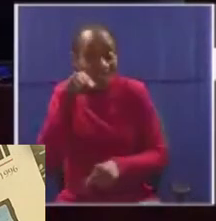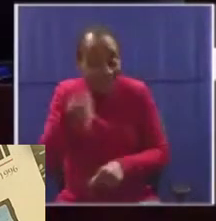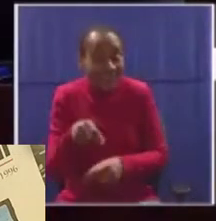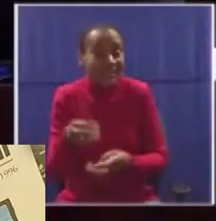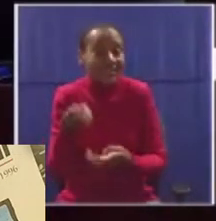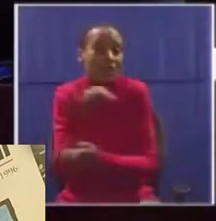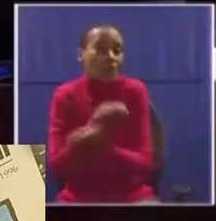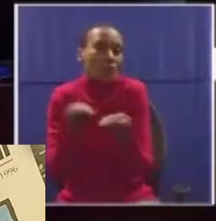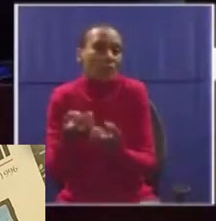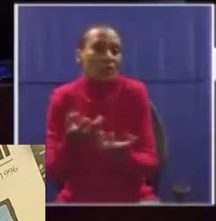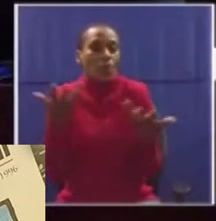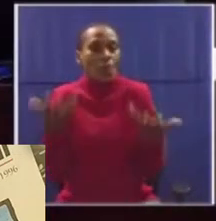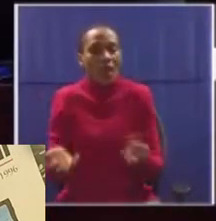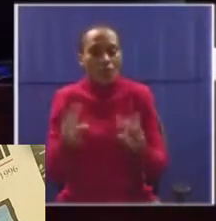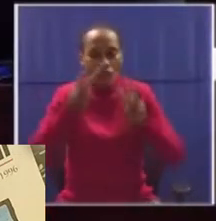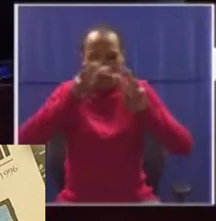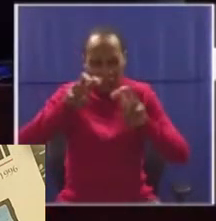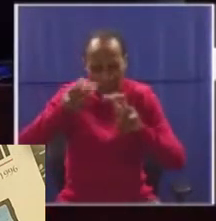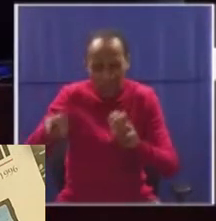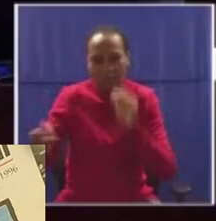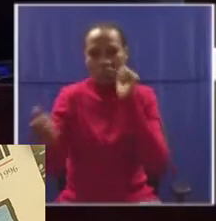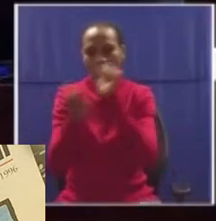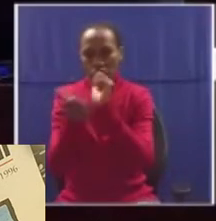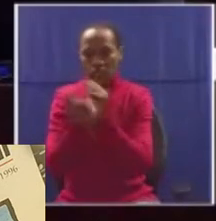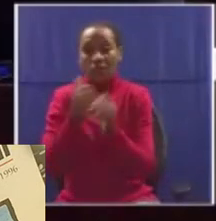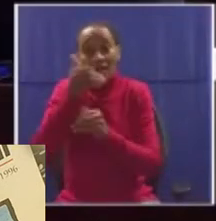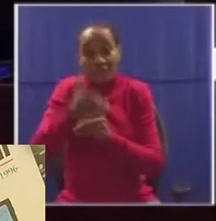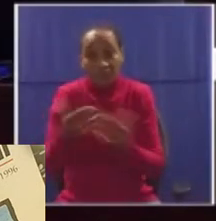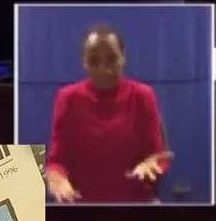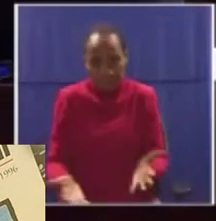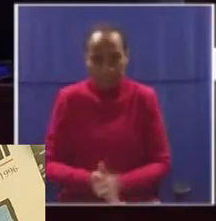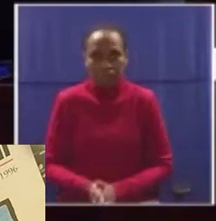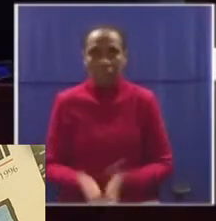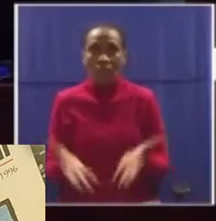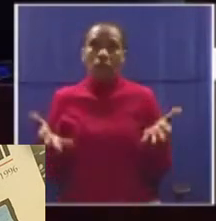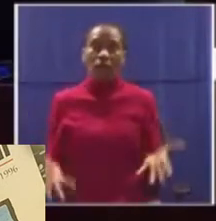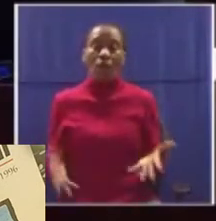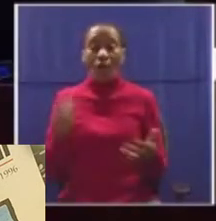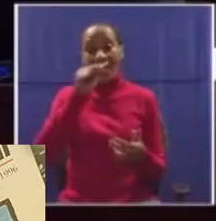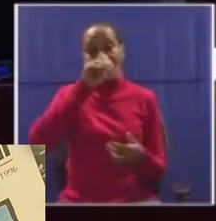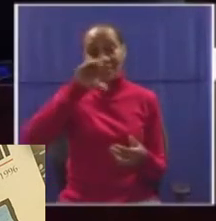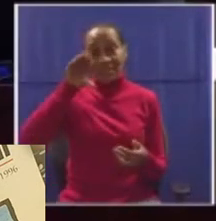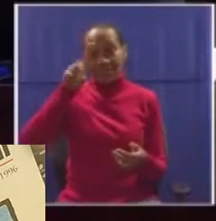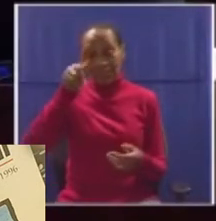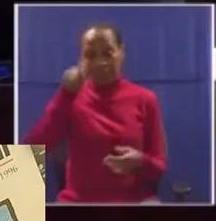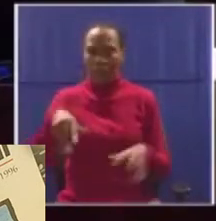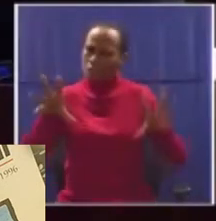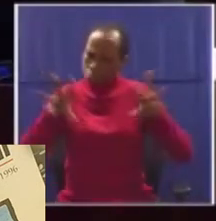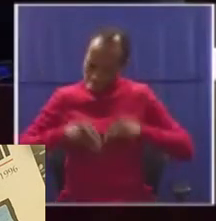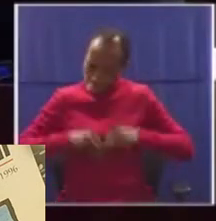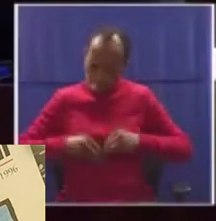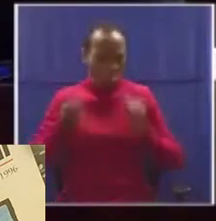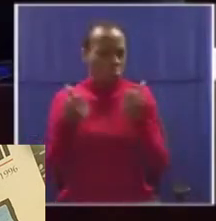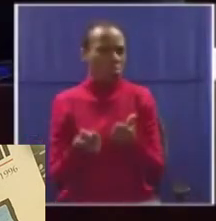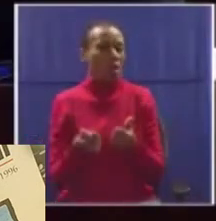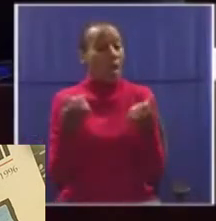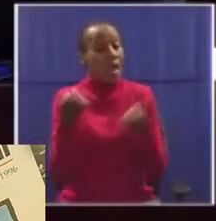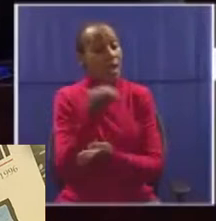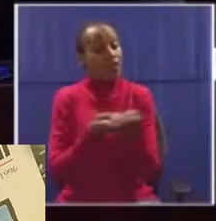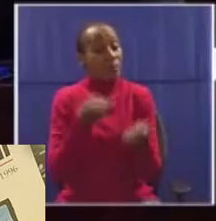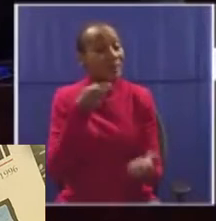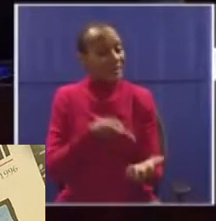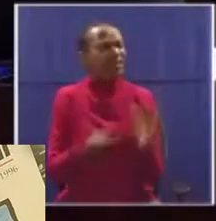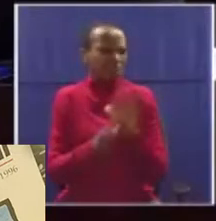investigate combat and prevent such serious crimes now the acdp appreciates that such equipment